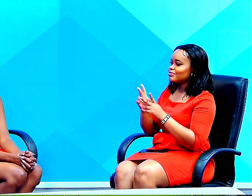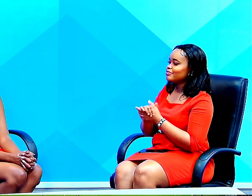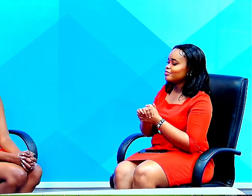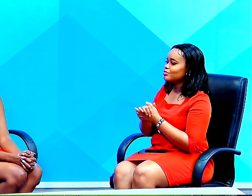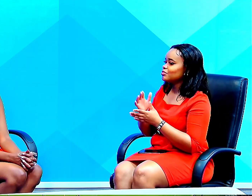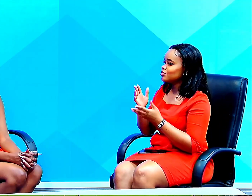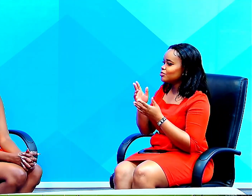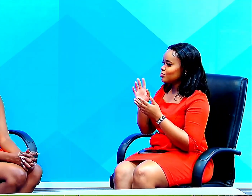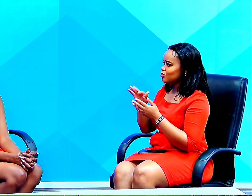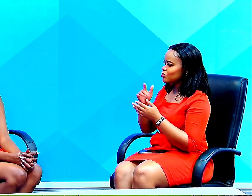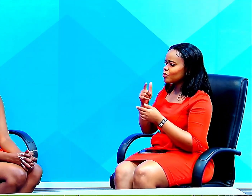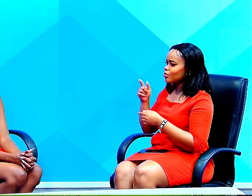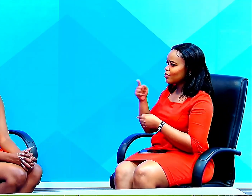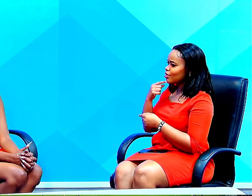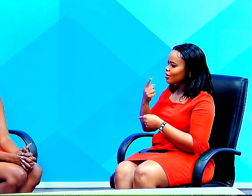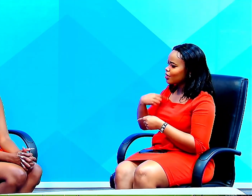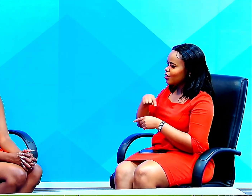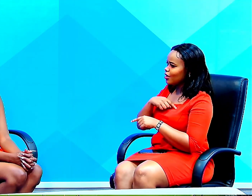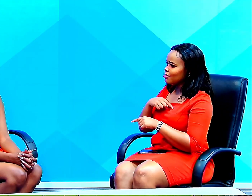tell us,